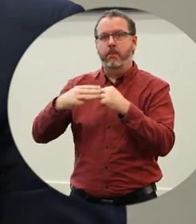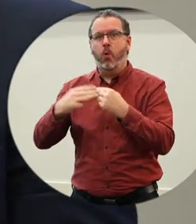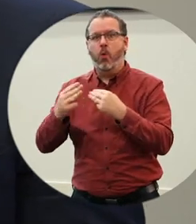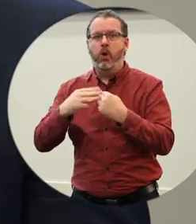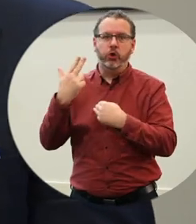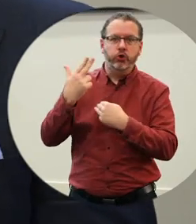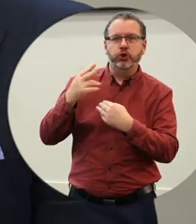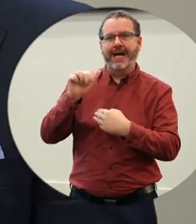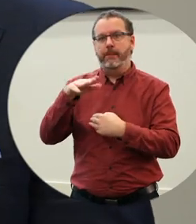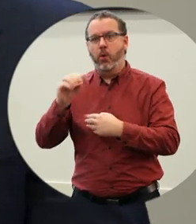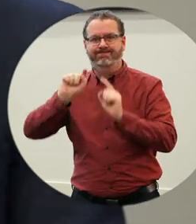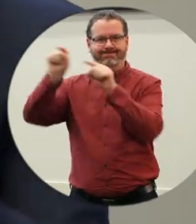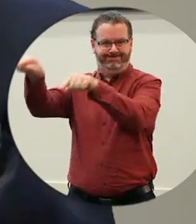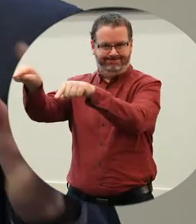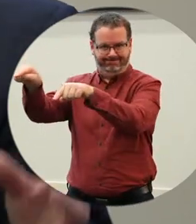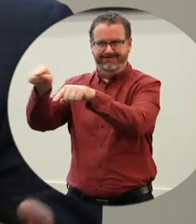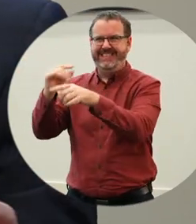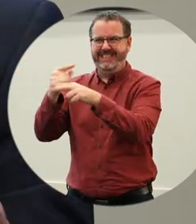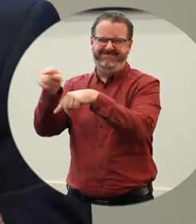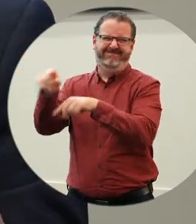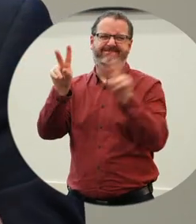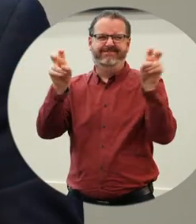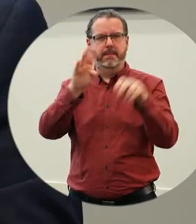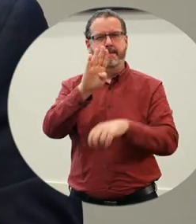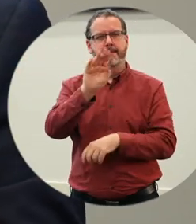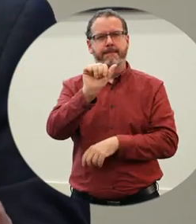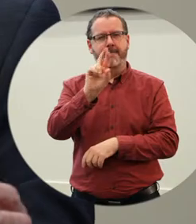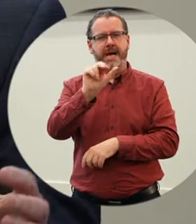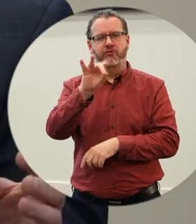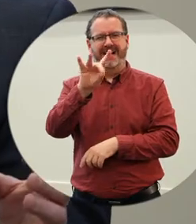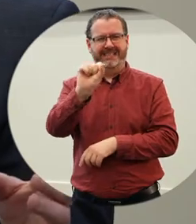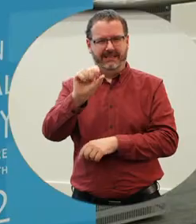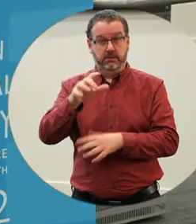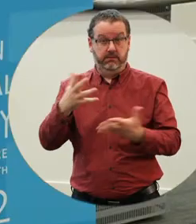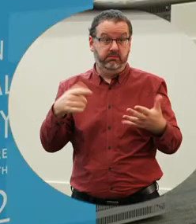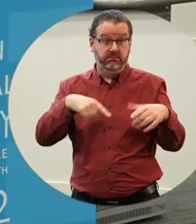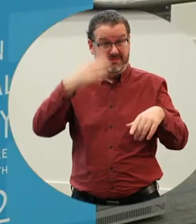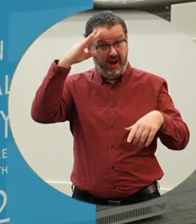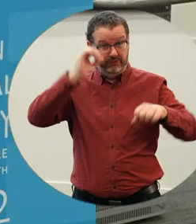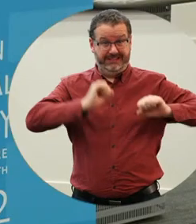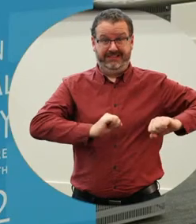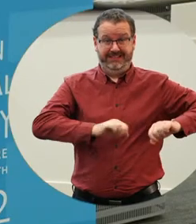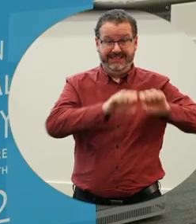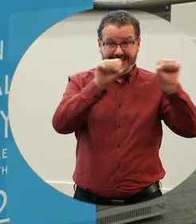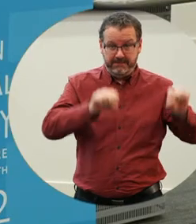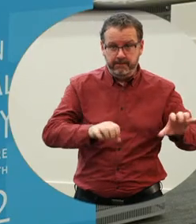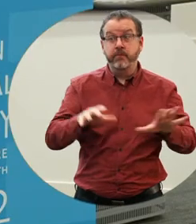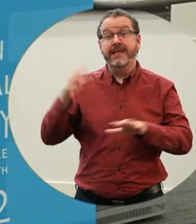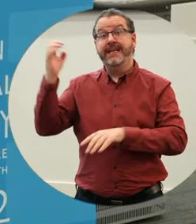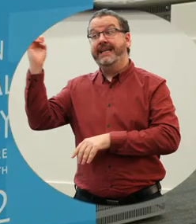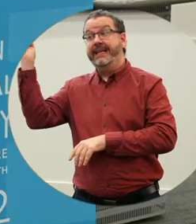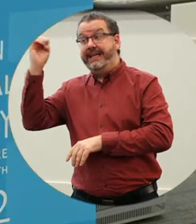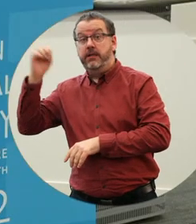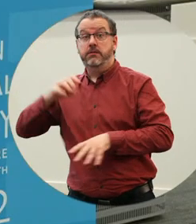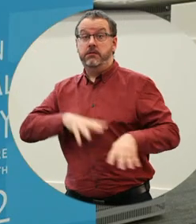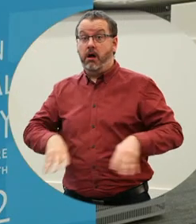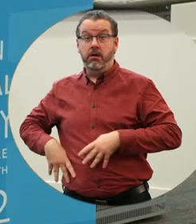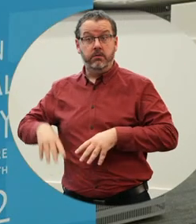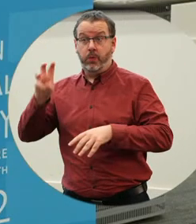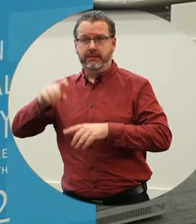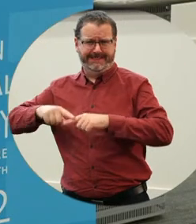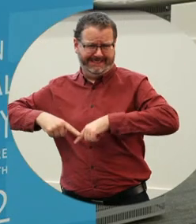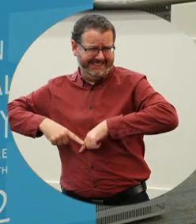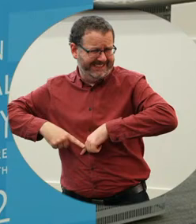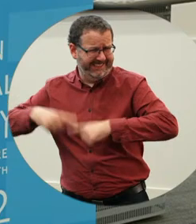called, totally different from the rest of policing in these islands, where the police